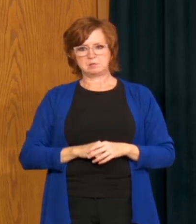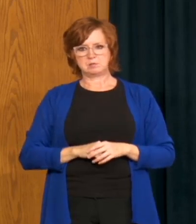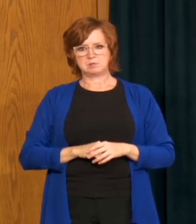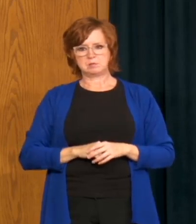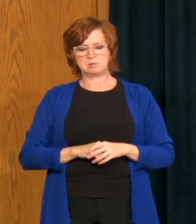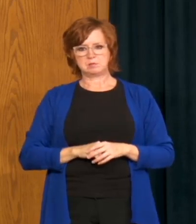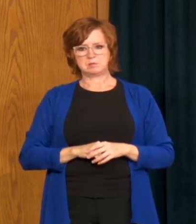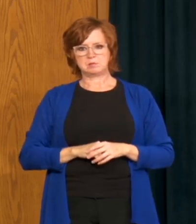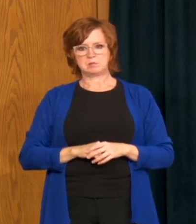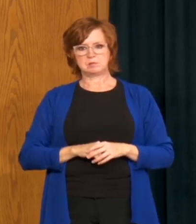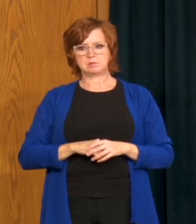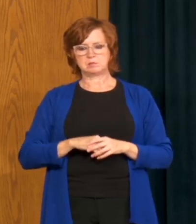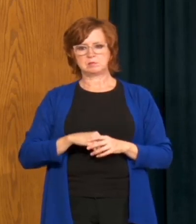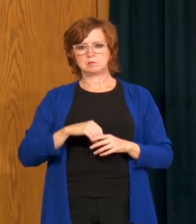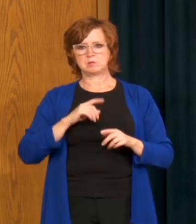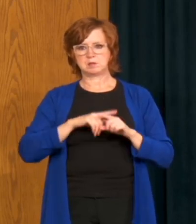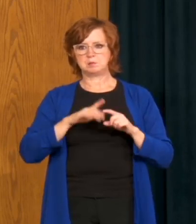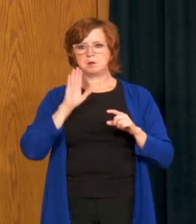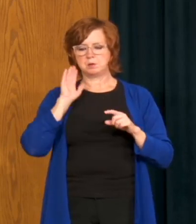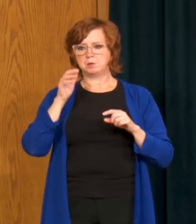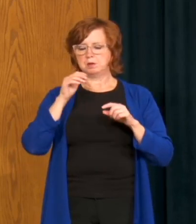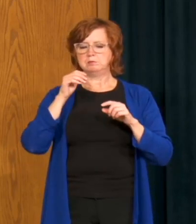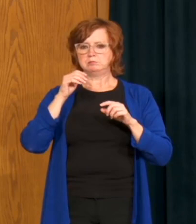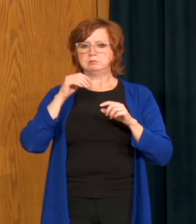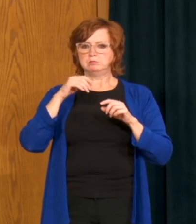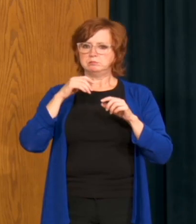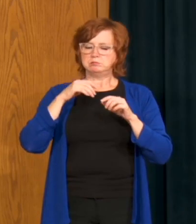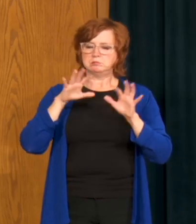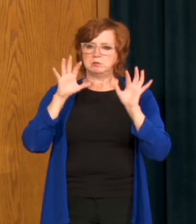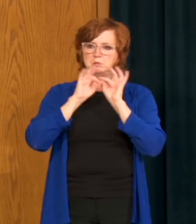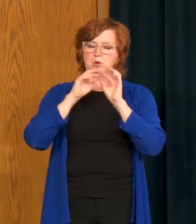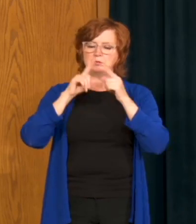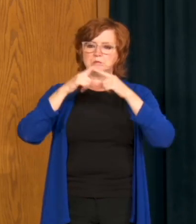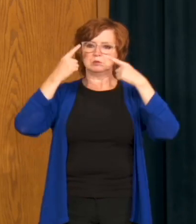will see us through this. We'll take our next question on the line.